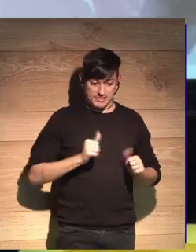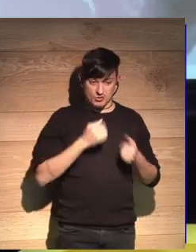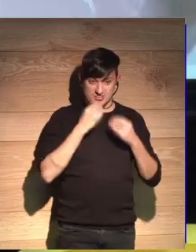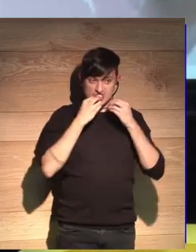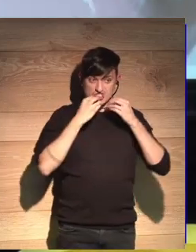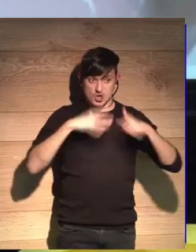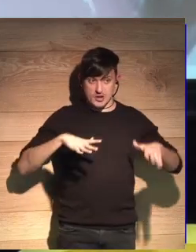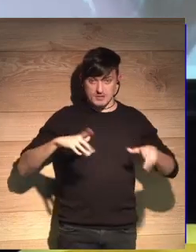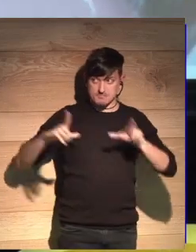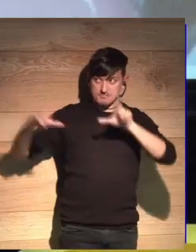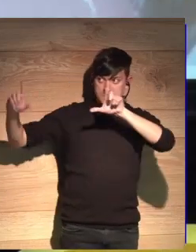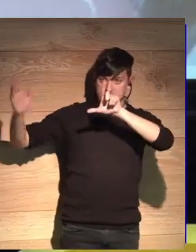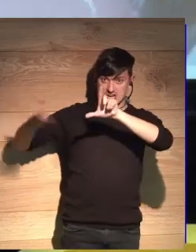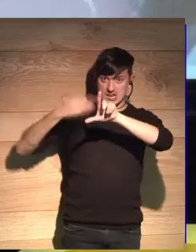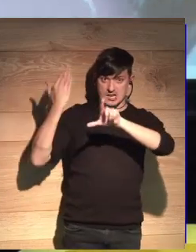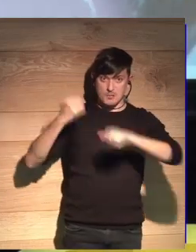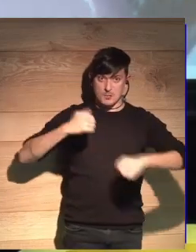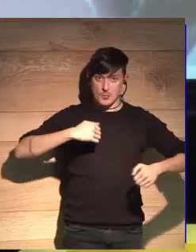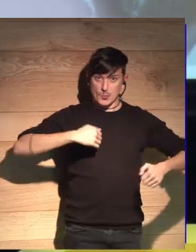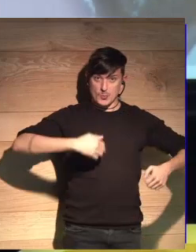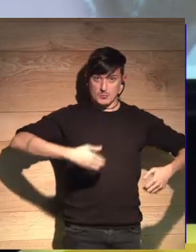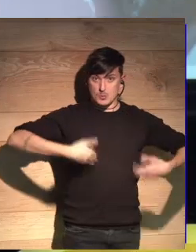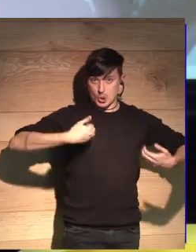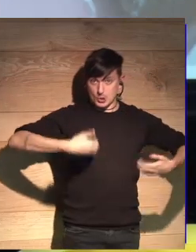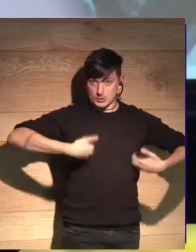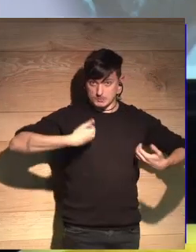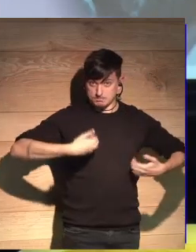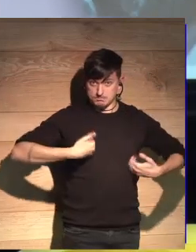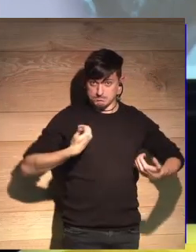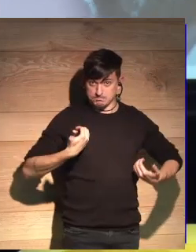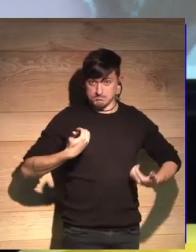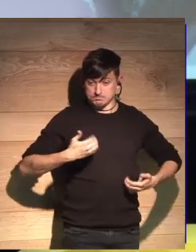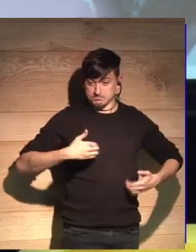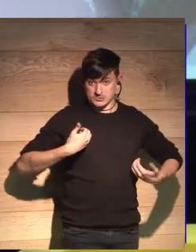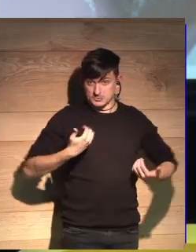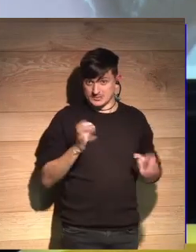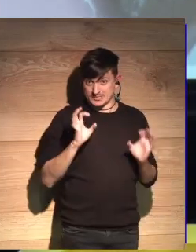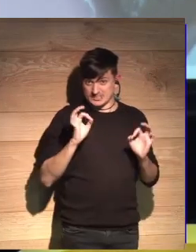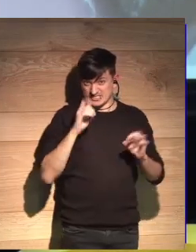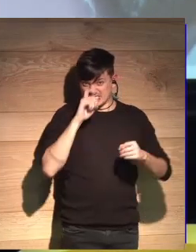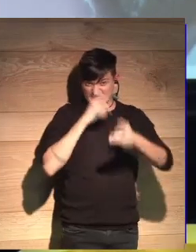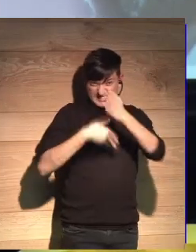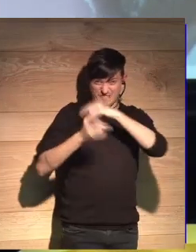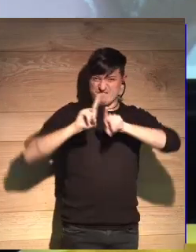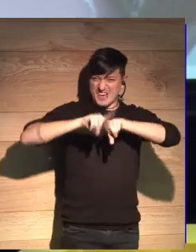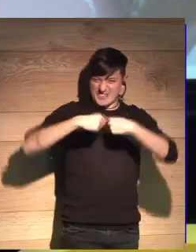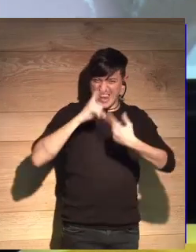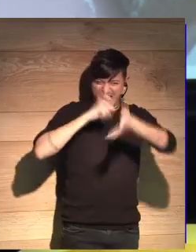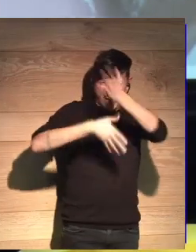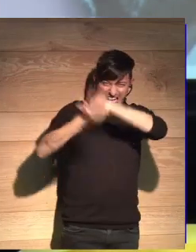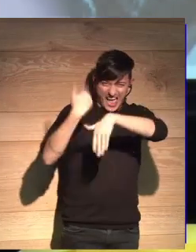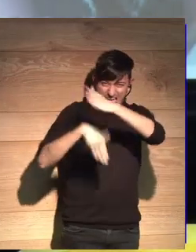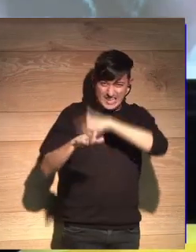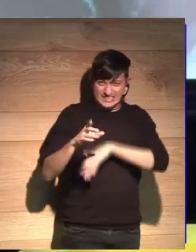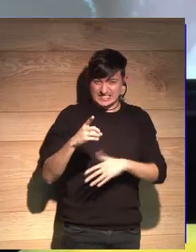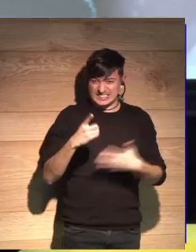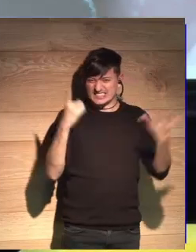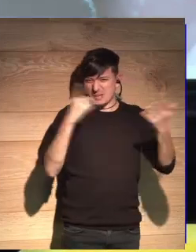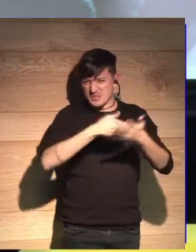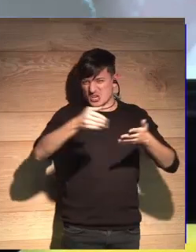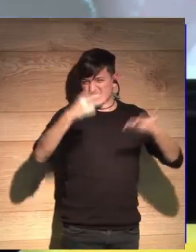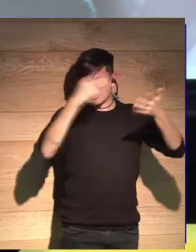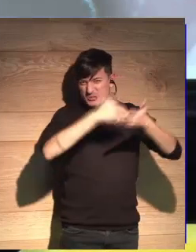some chimpanzees, and our mutual ancestors, maybe 6 or 7 million years ago, they were living very much like